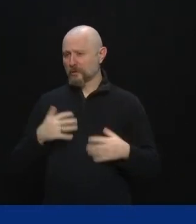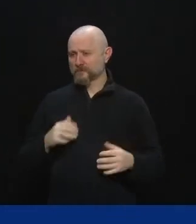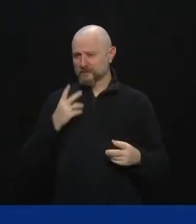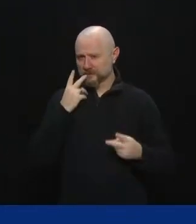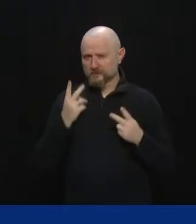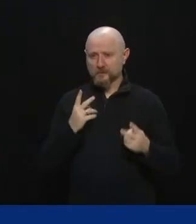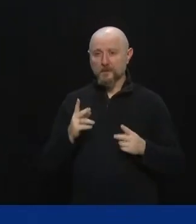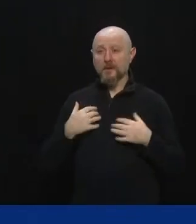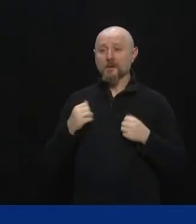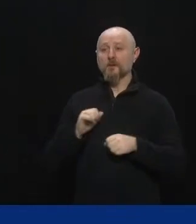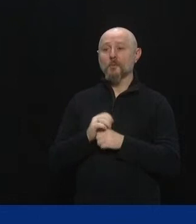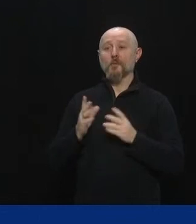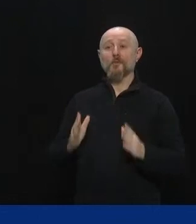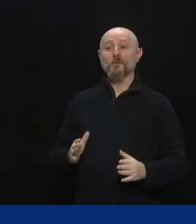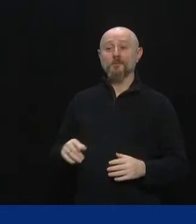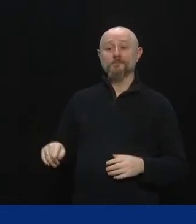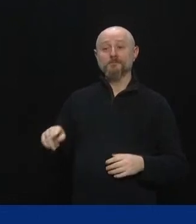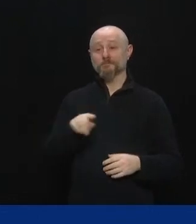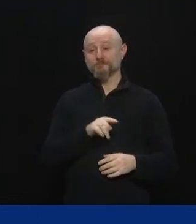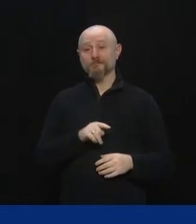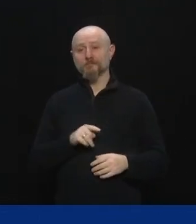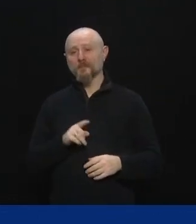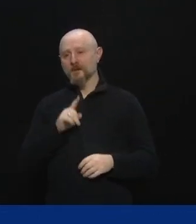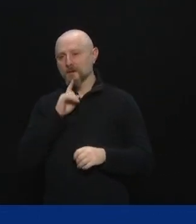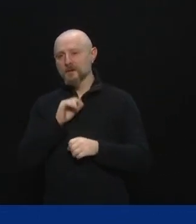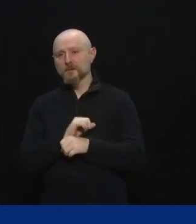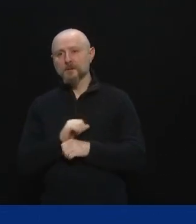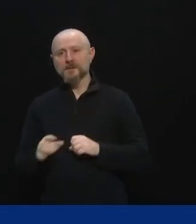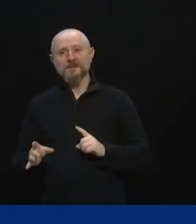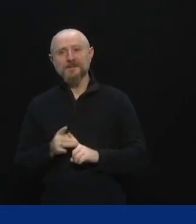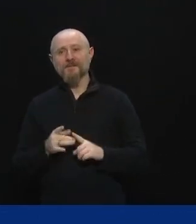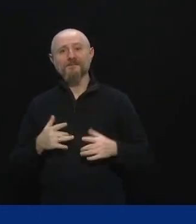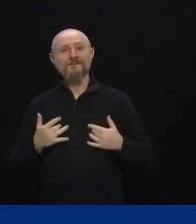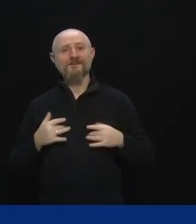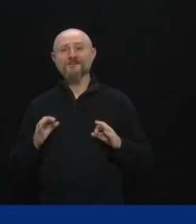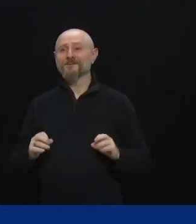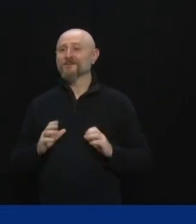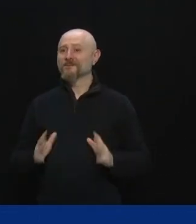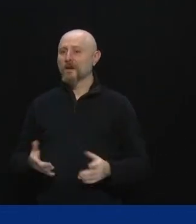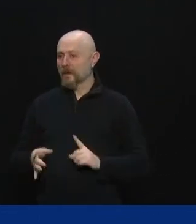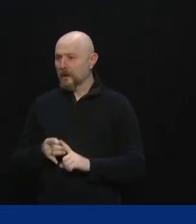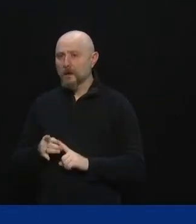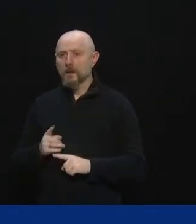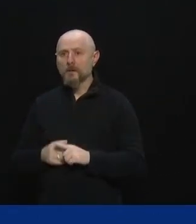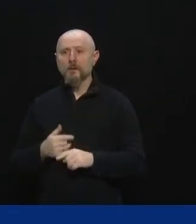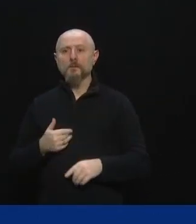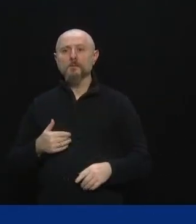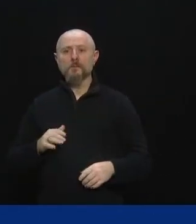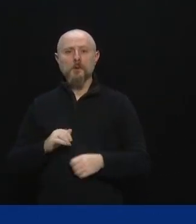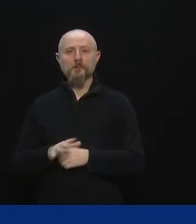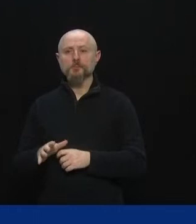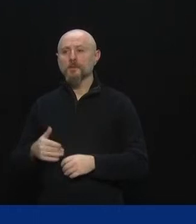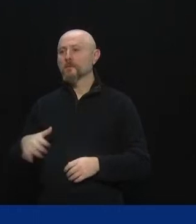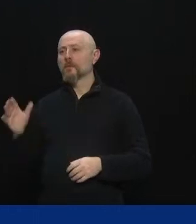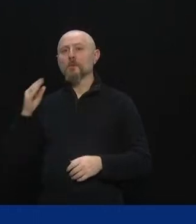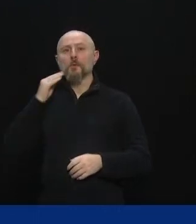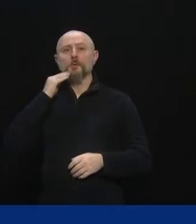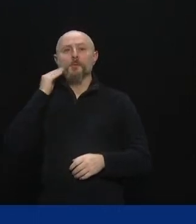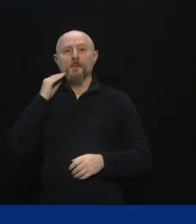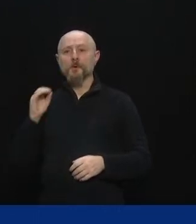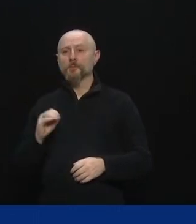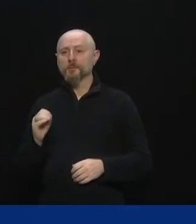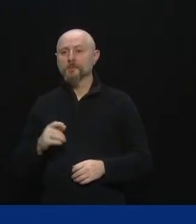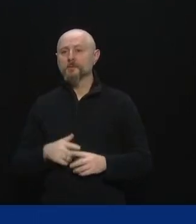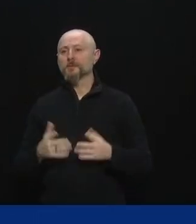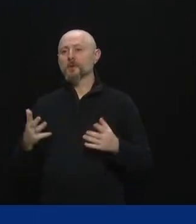them getting, even testing positive without symptoms. They've been going home, and that has been a source of enormous stress on our health systems